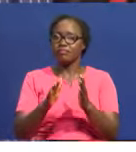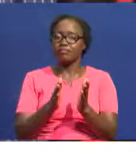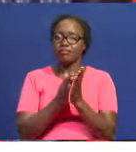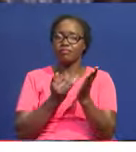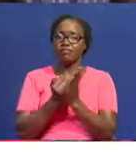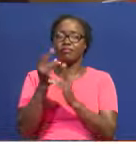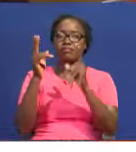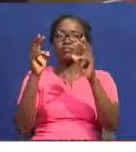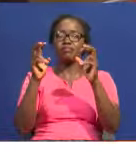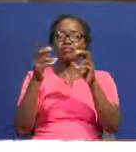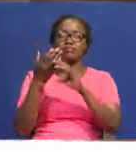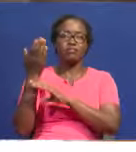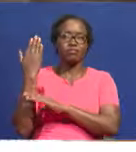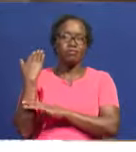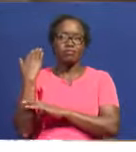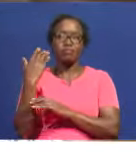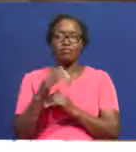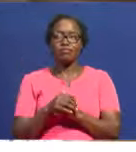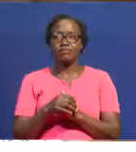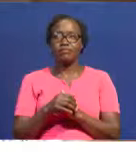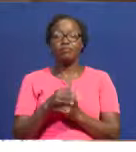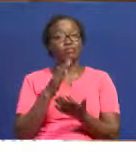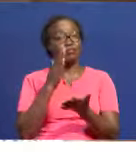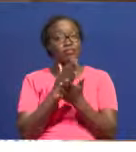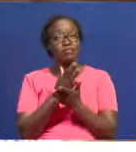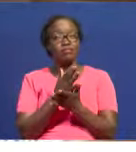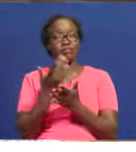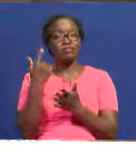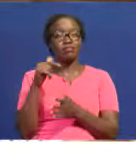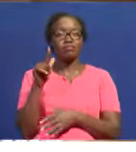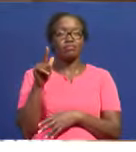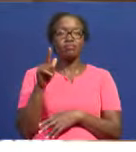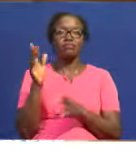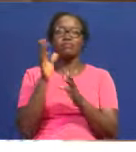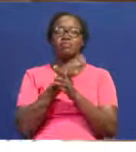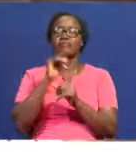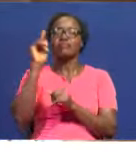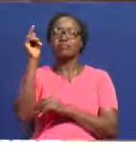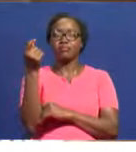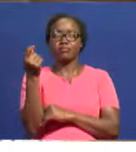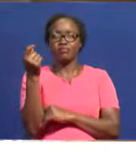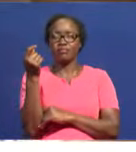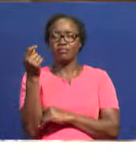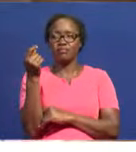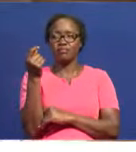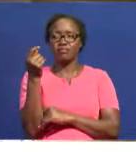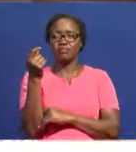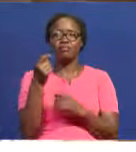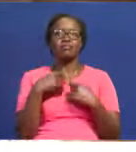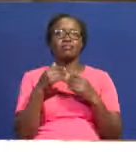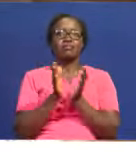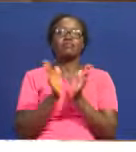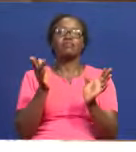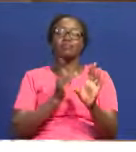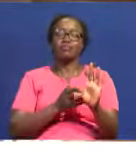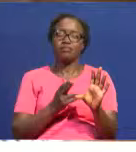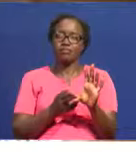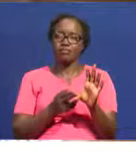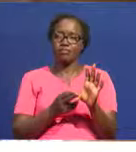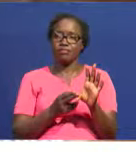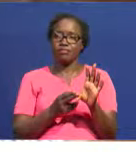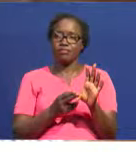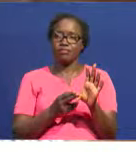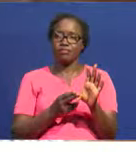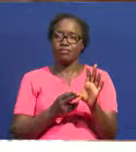integrity issues in the past. It is true for the President of the Republic of Kenya to conduct public participation